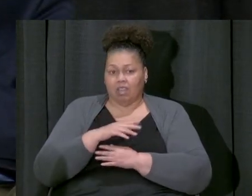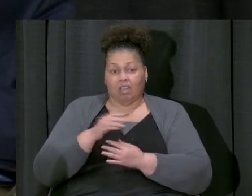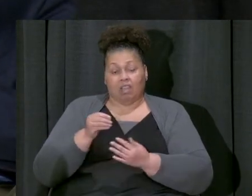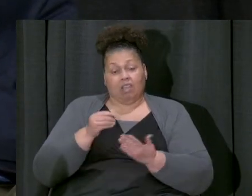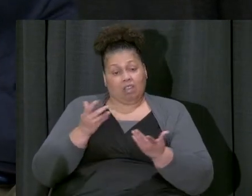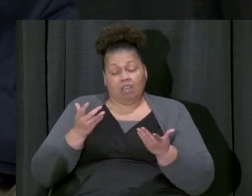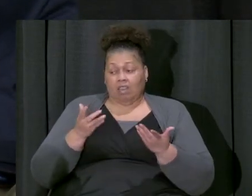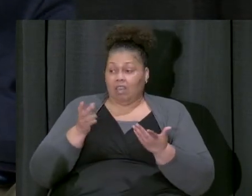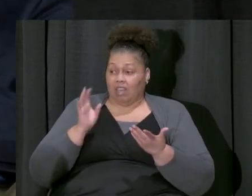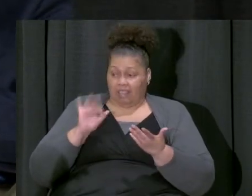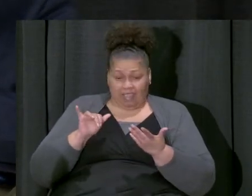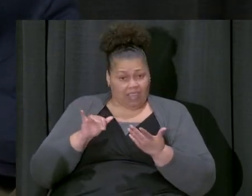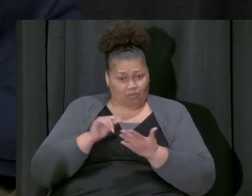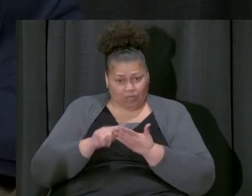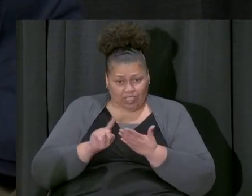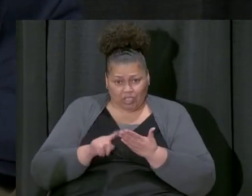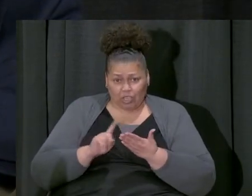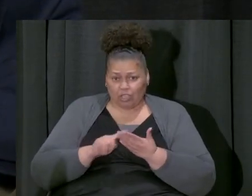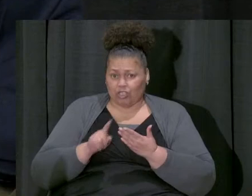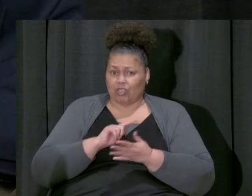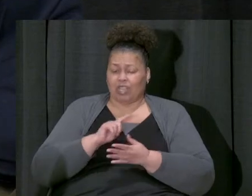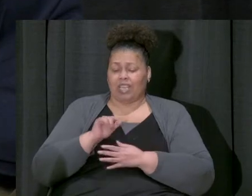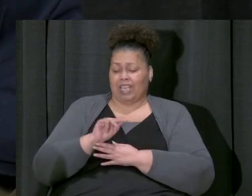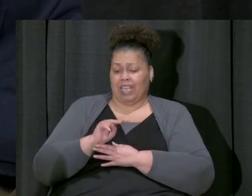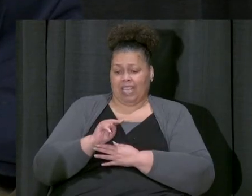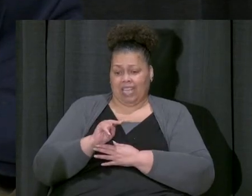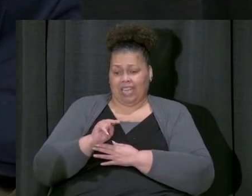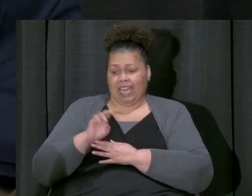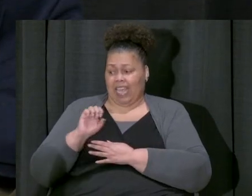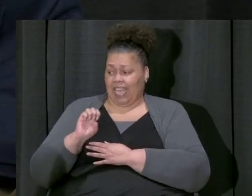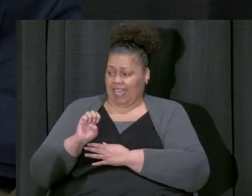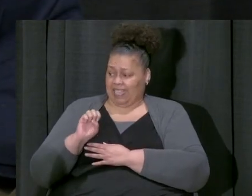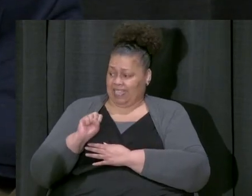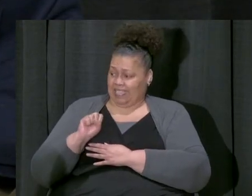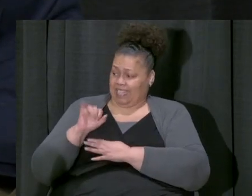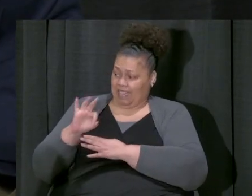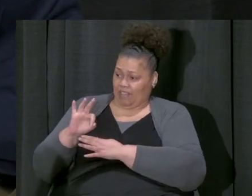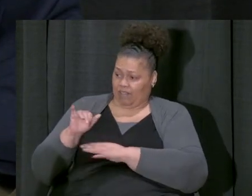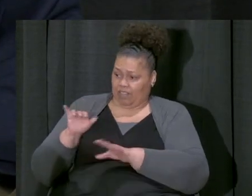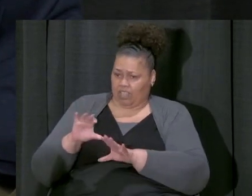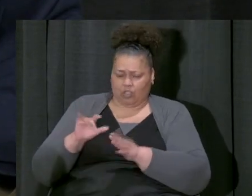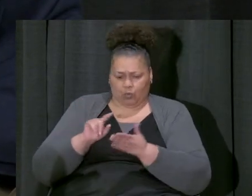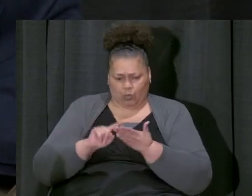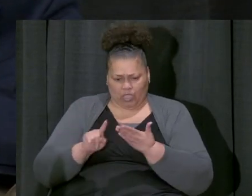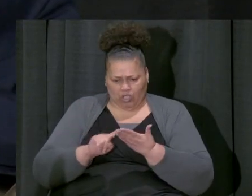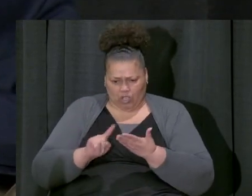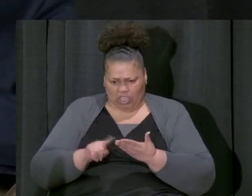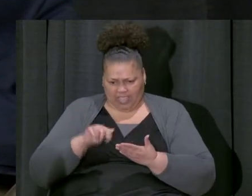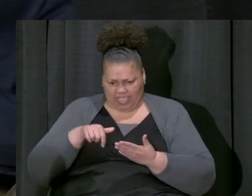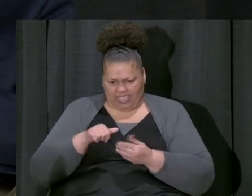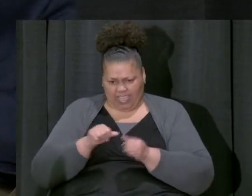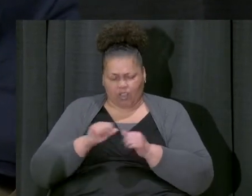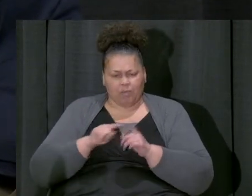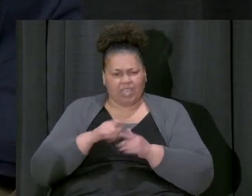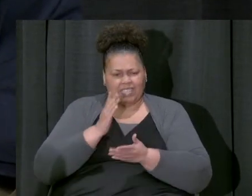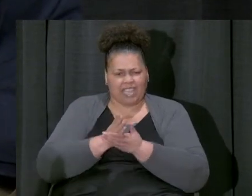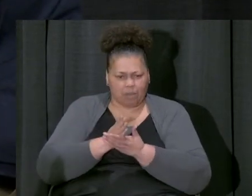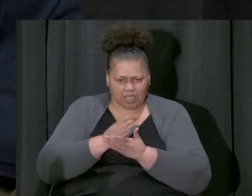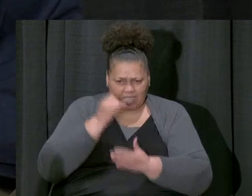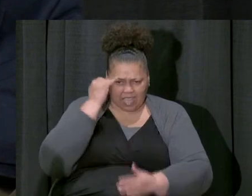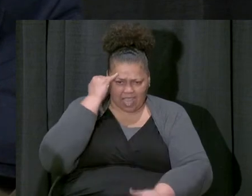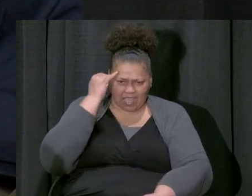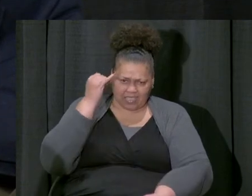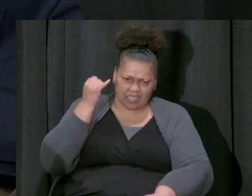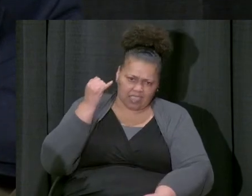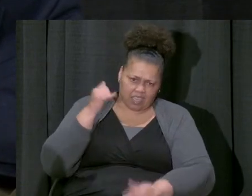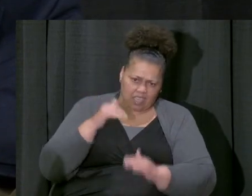NSF does research in this area, but it sort of stops at the idea level. You know, they fund